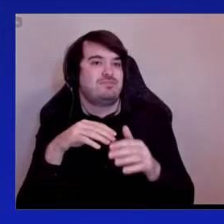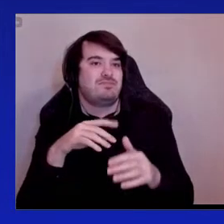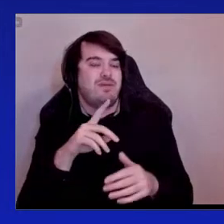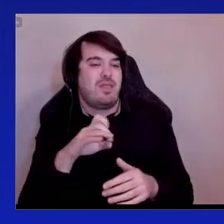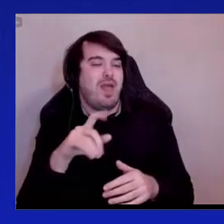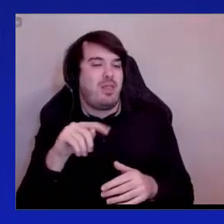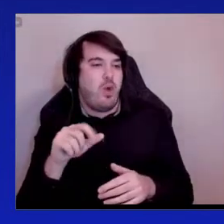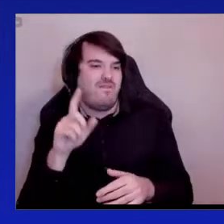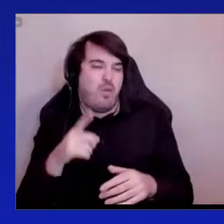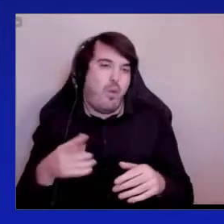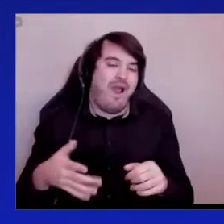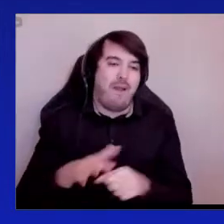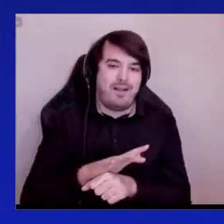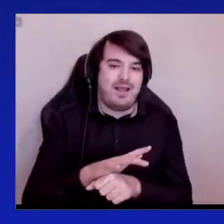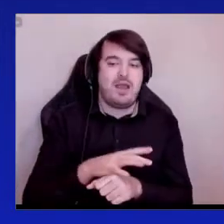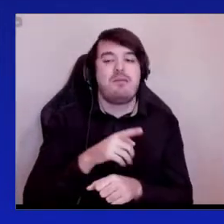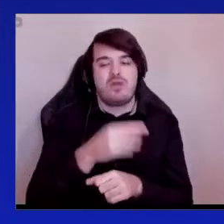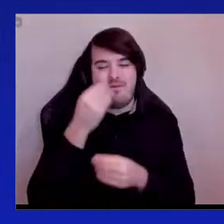shortfall,